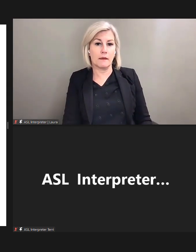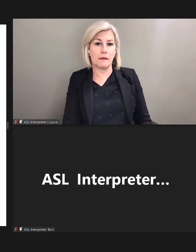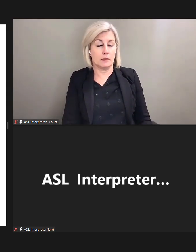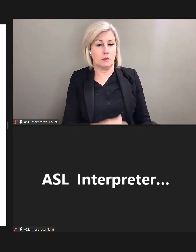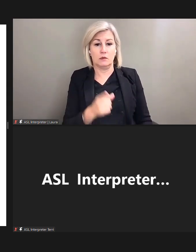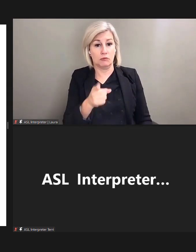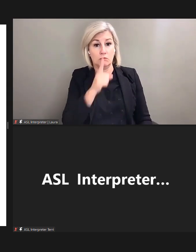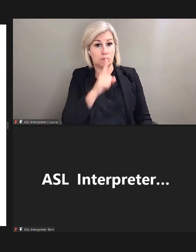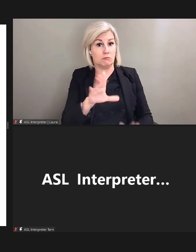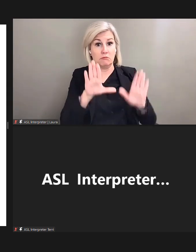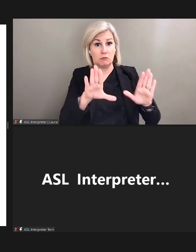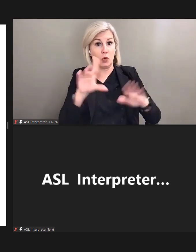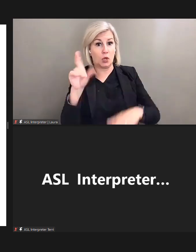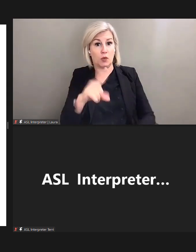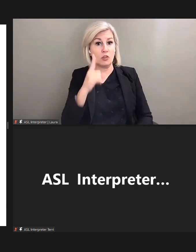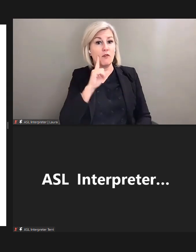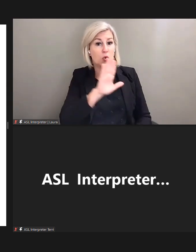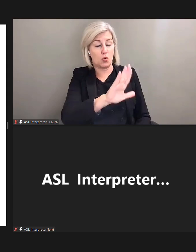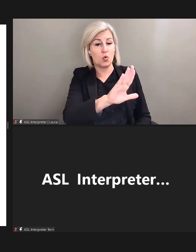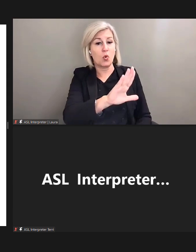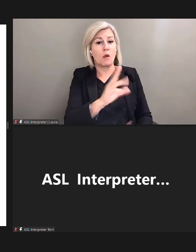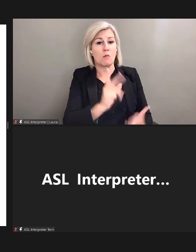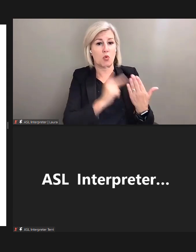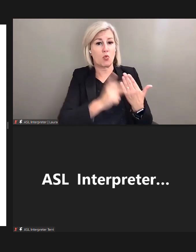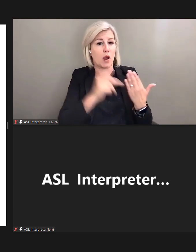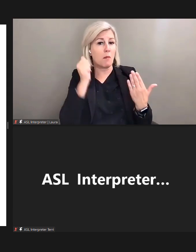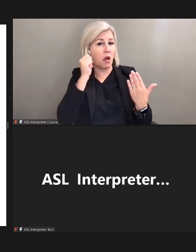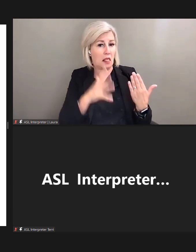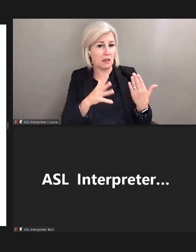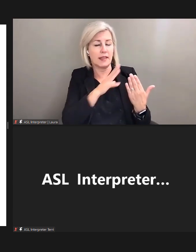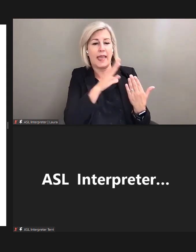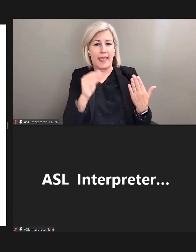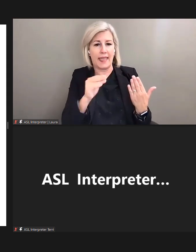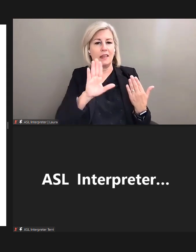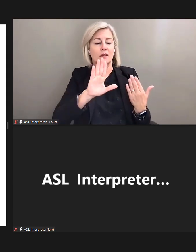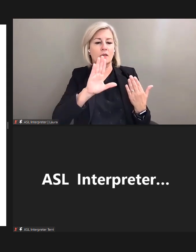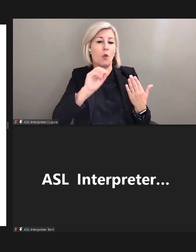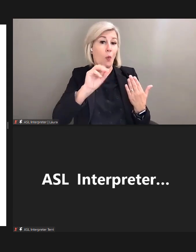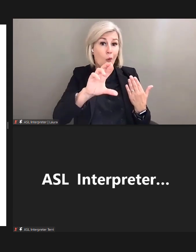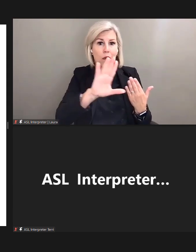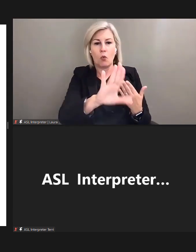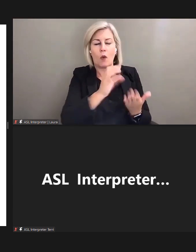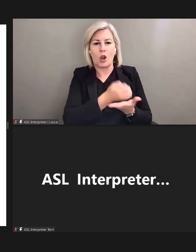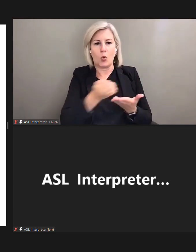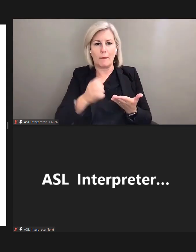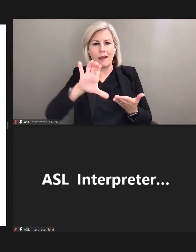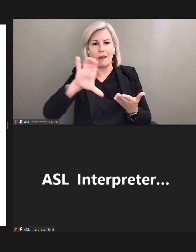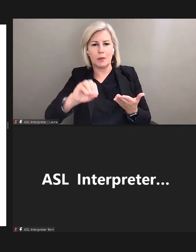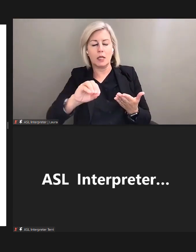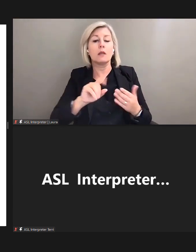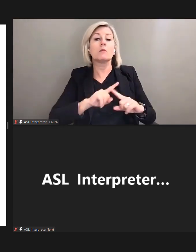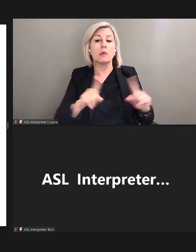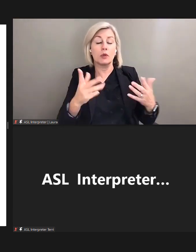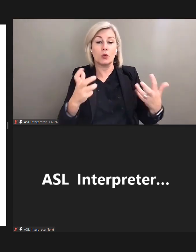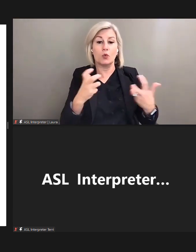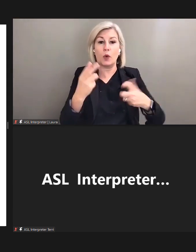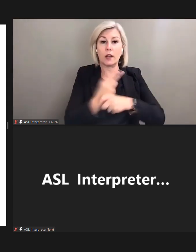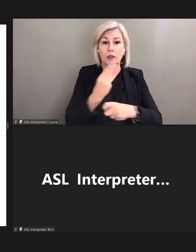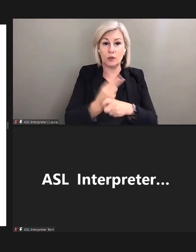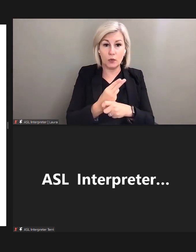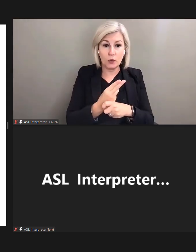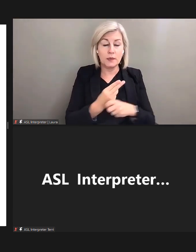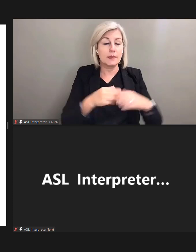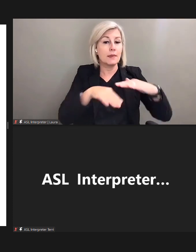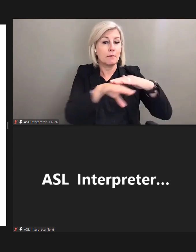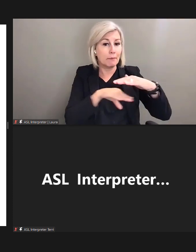is a great question for your program audiologist or your equipment manufacturer, but you want to use